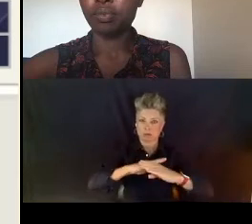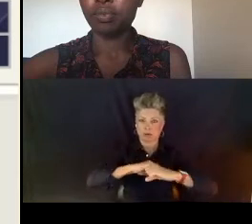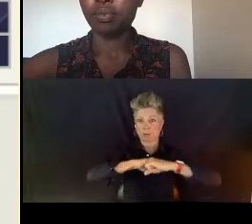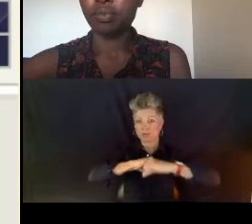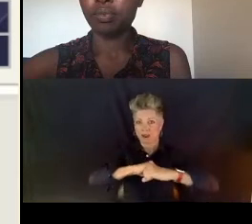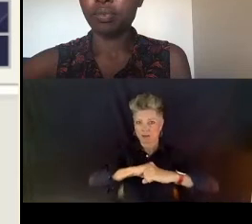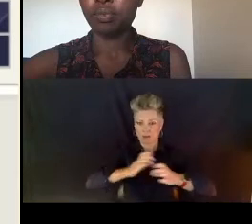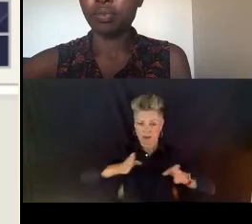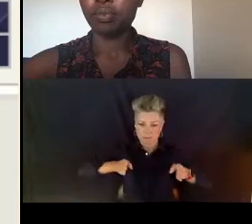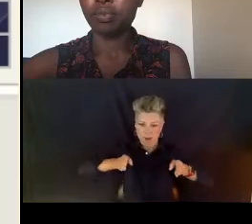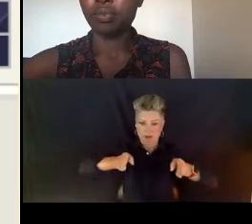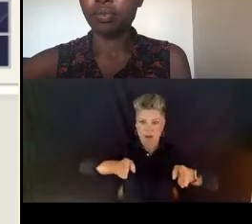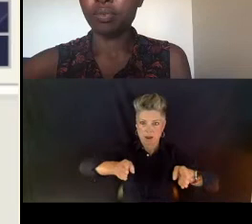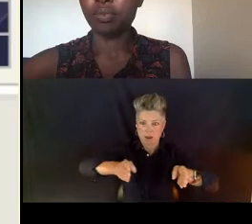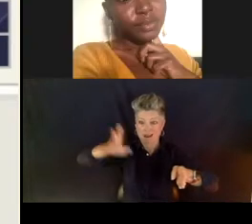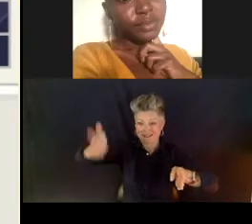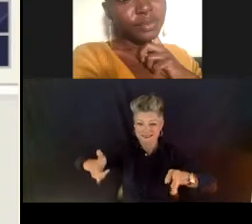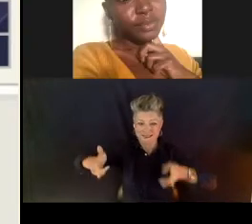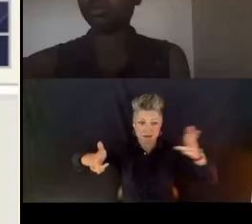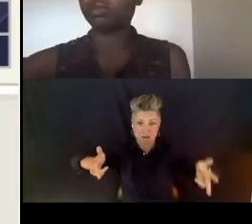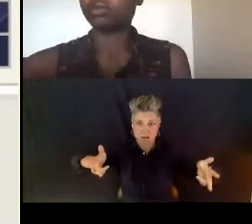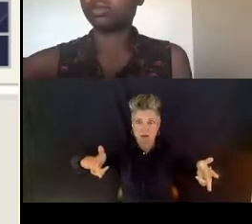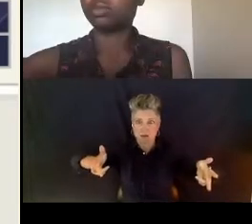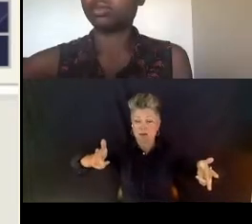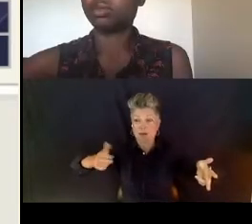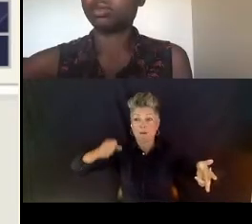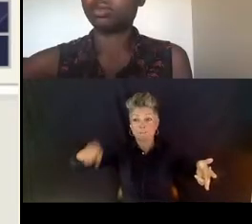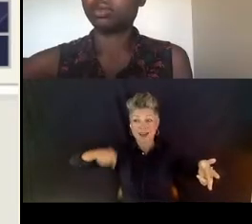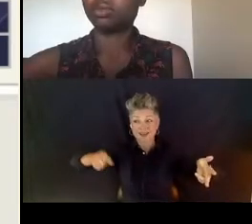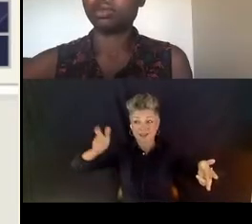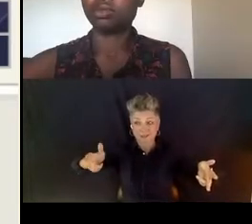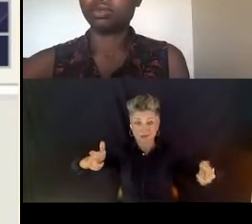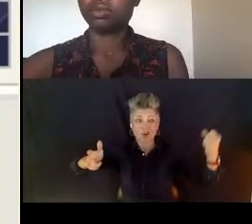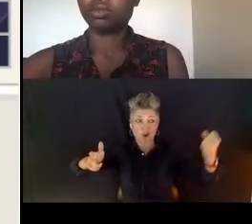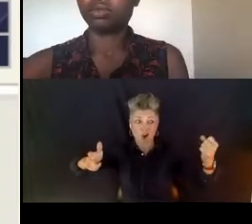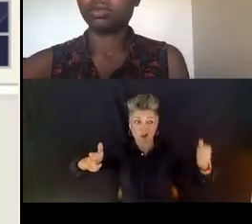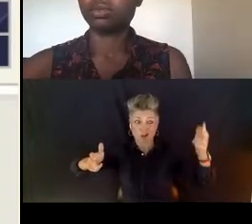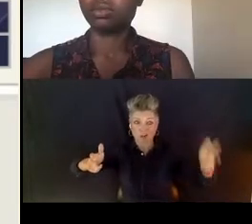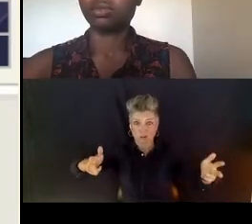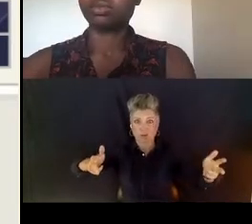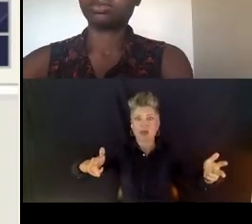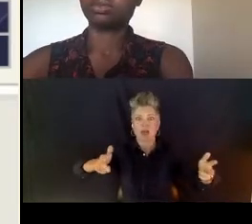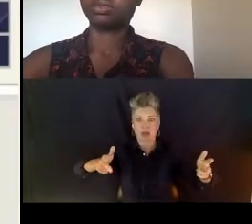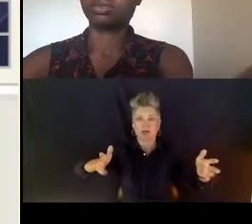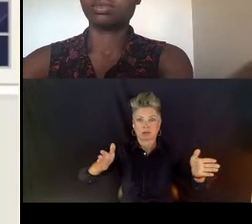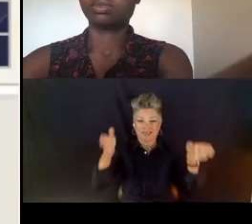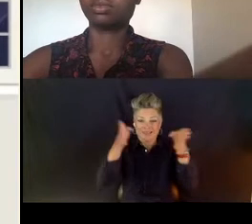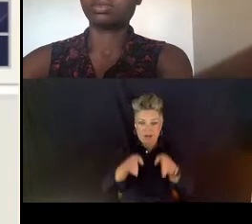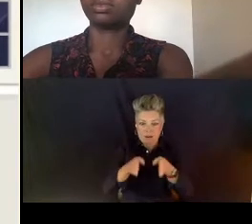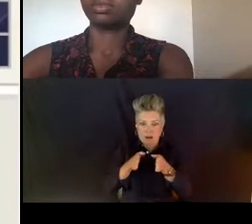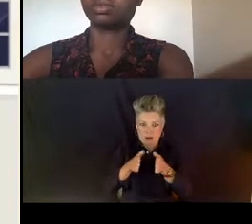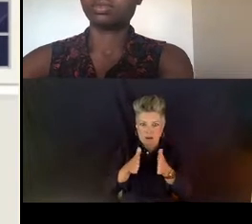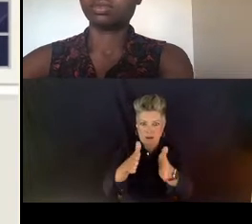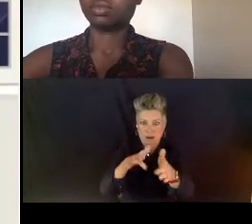the sidewalk, and then the bike lane, which is protected, and then you have the parking lane and